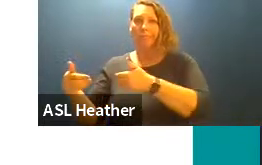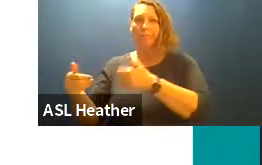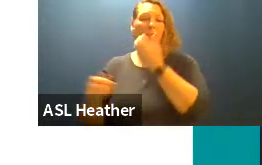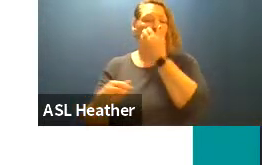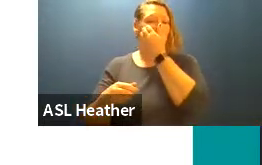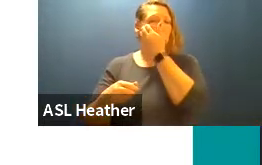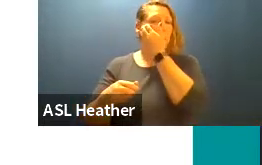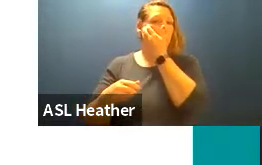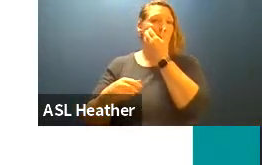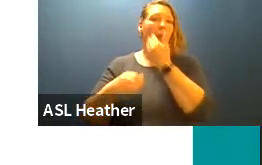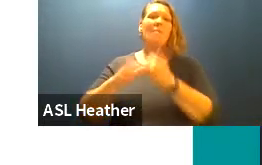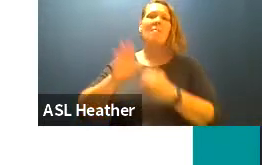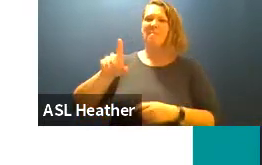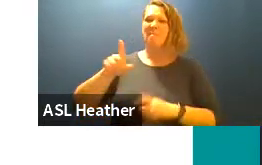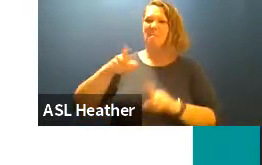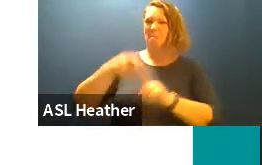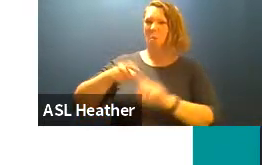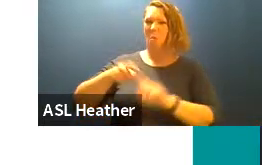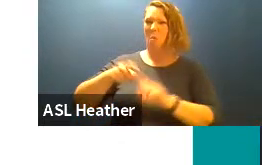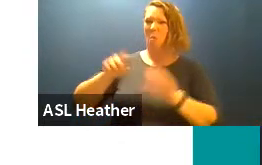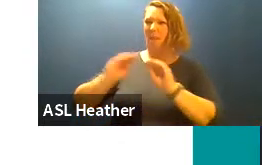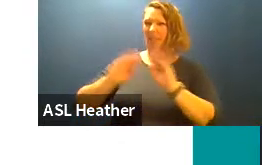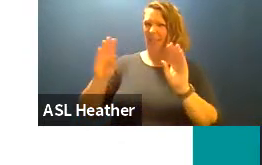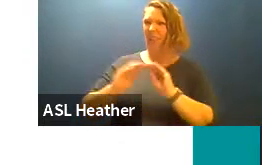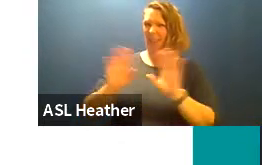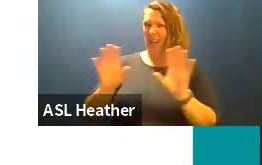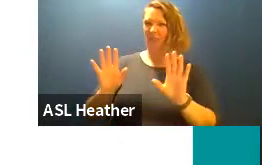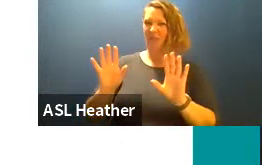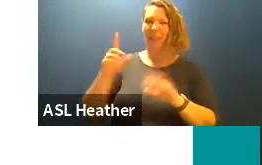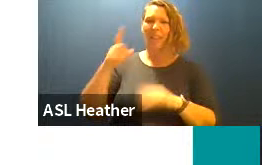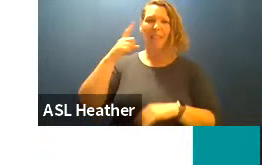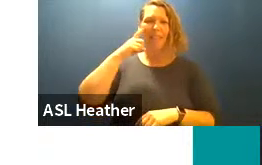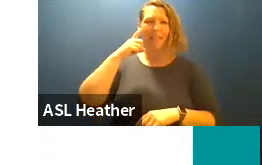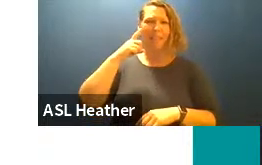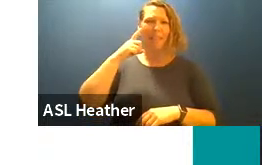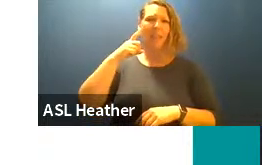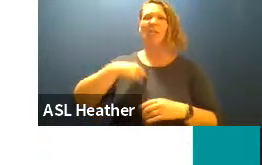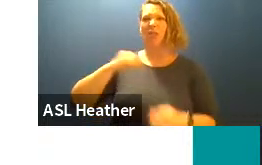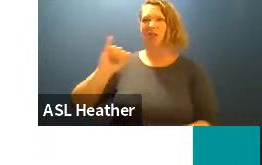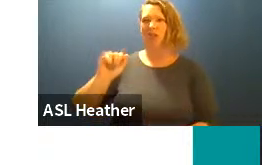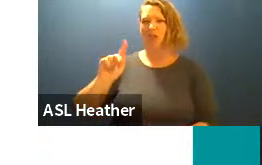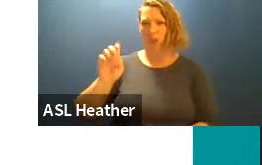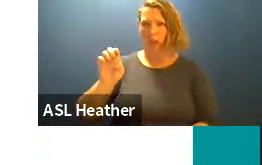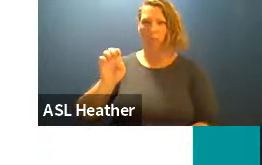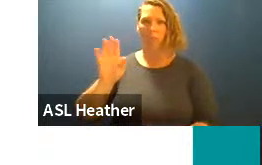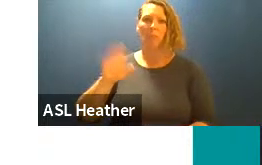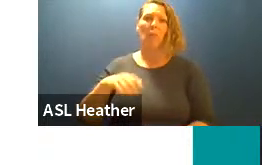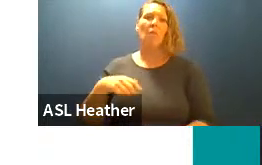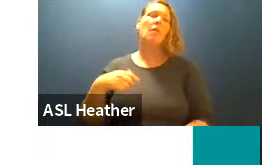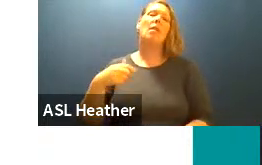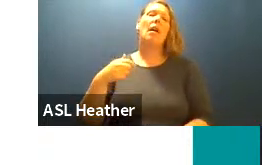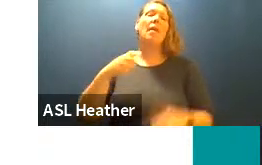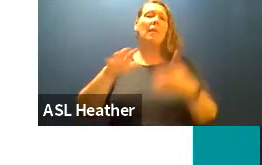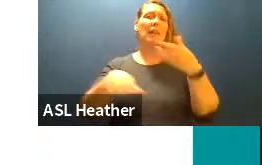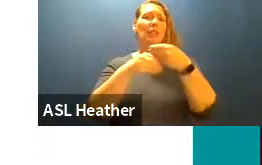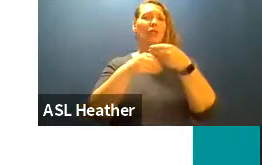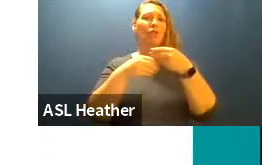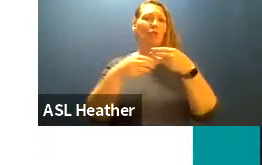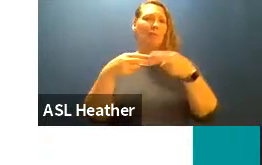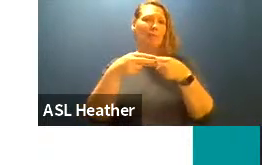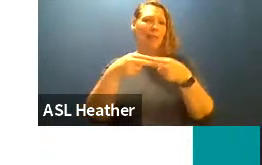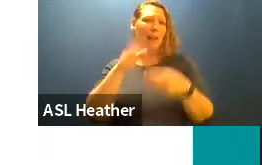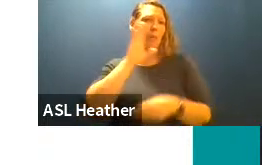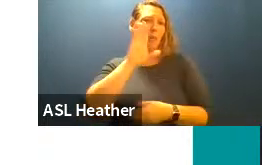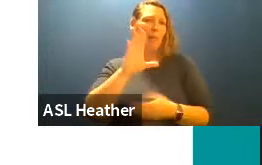So kind of a point of clarification here, and I think in addition, this is Jake, I think an additional slide would have been